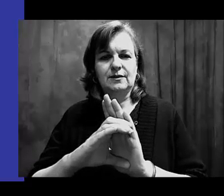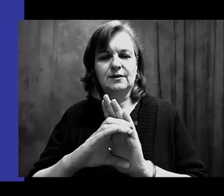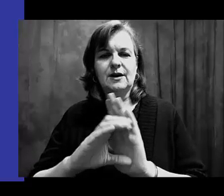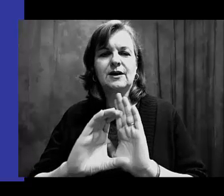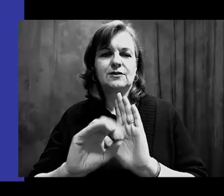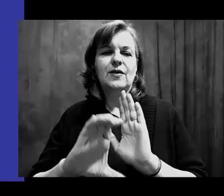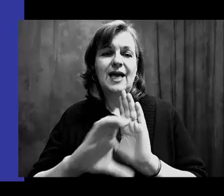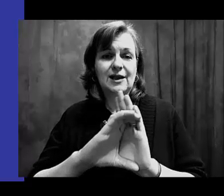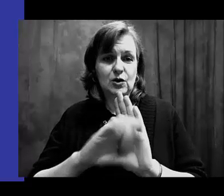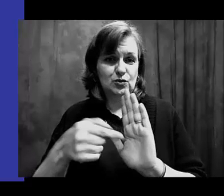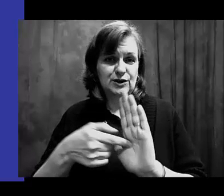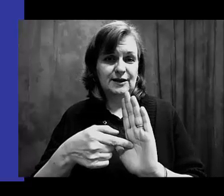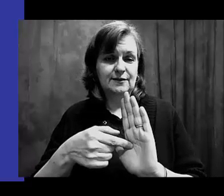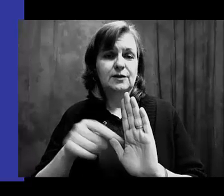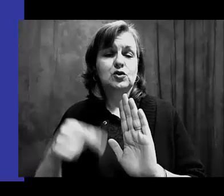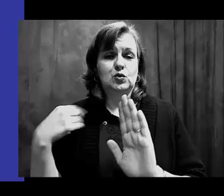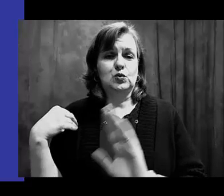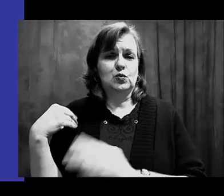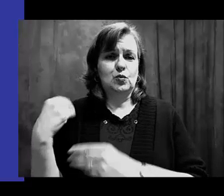inheriting